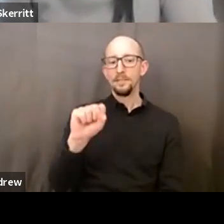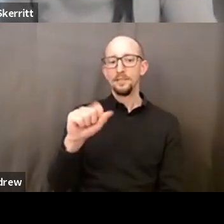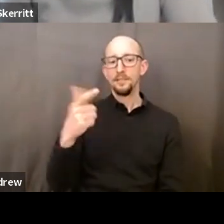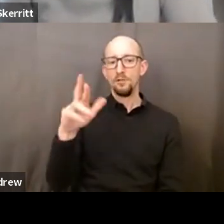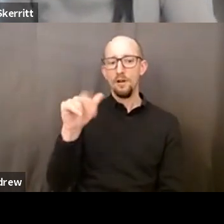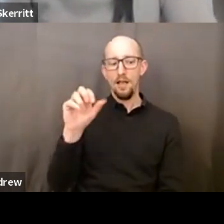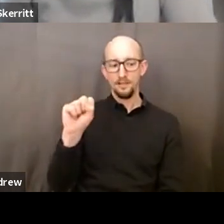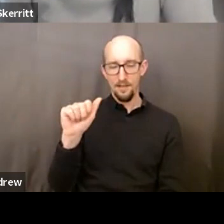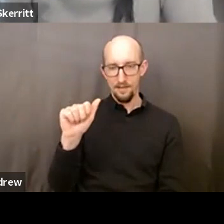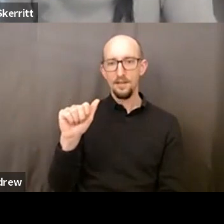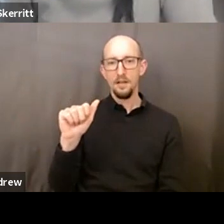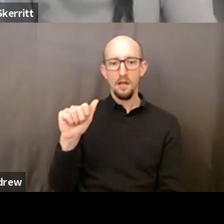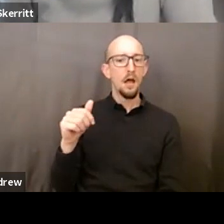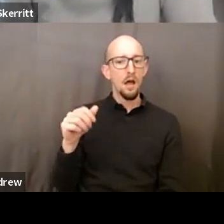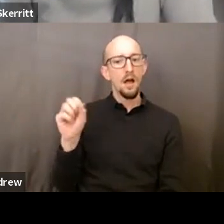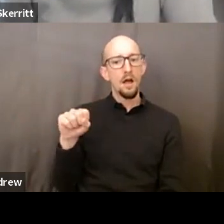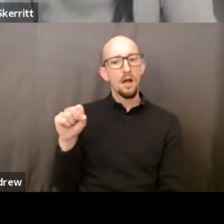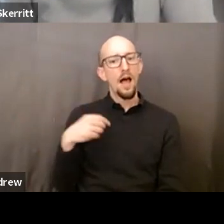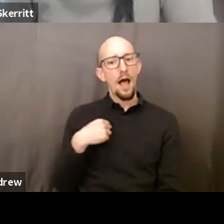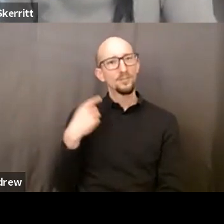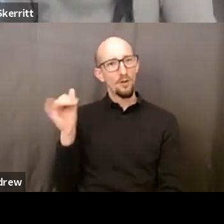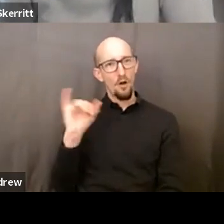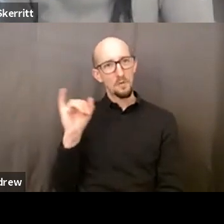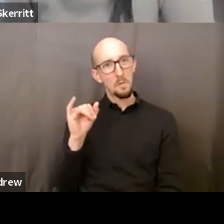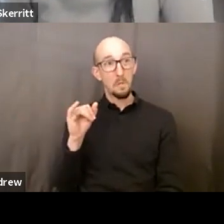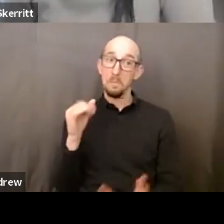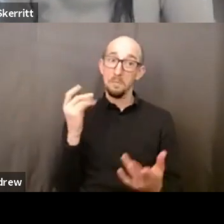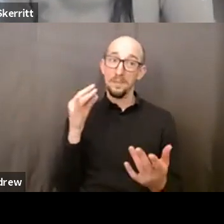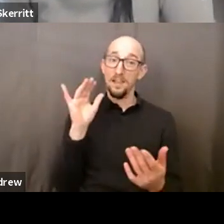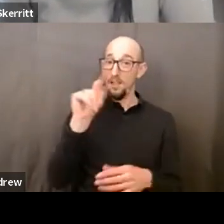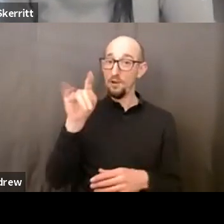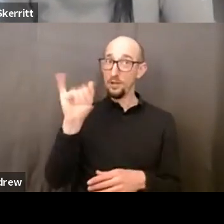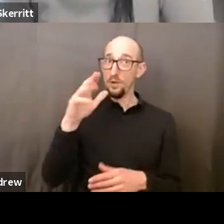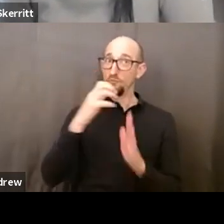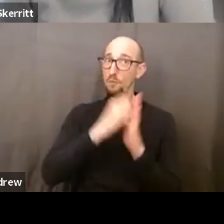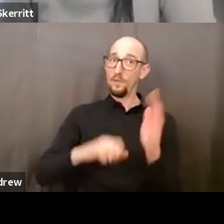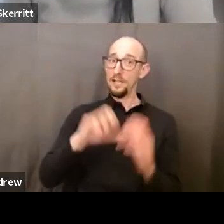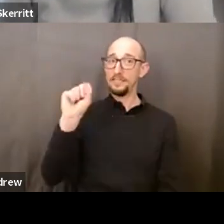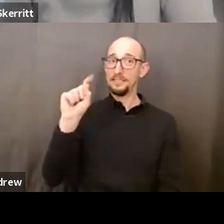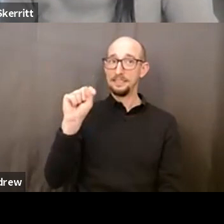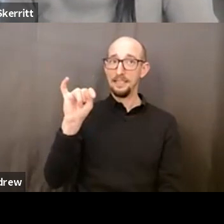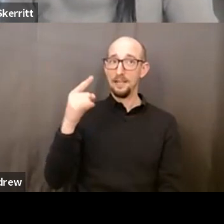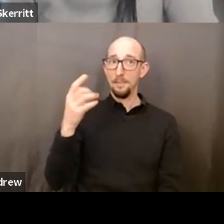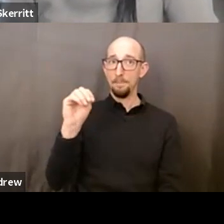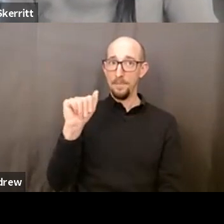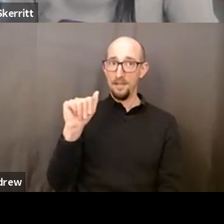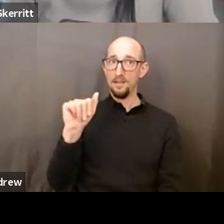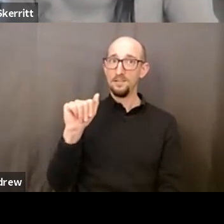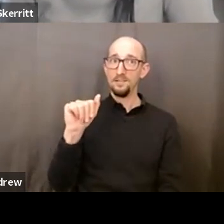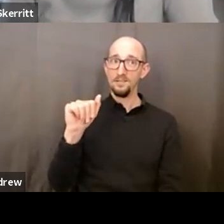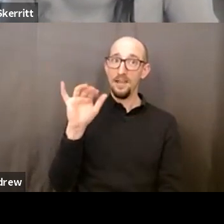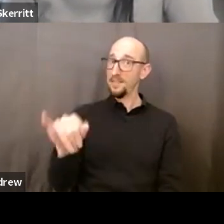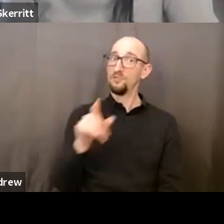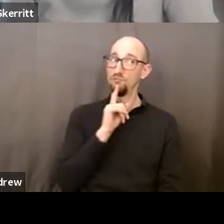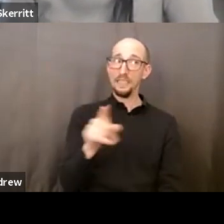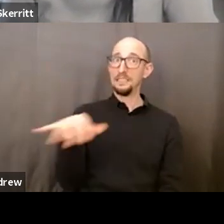I was also thinking it would take away the stigma pieces, which are real and felt very heavily. I think from public